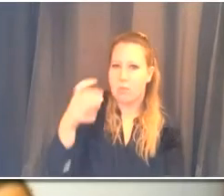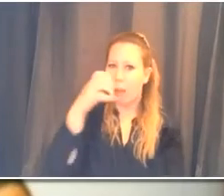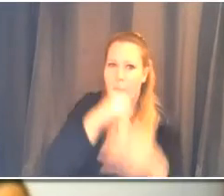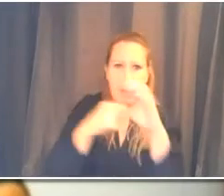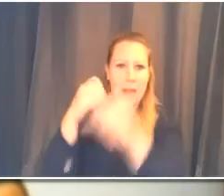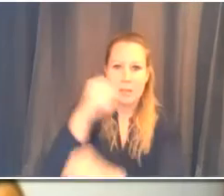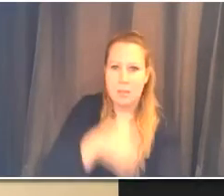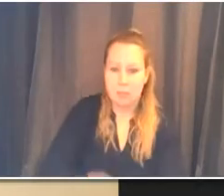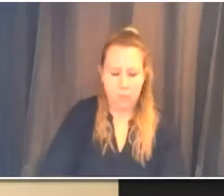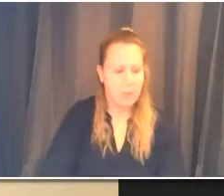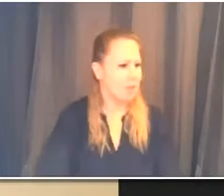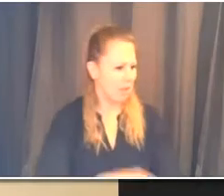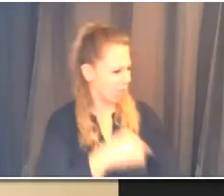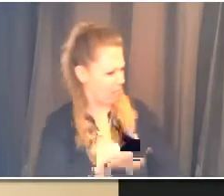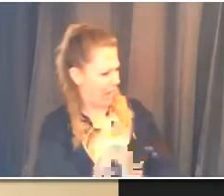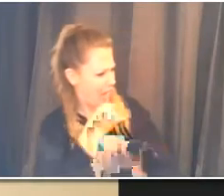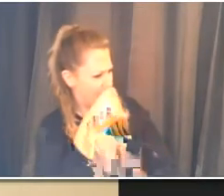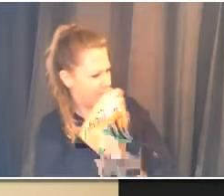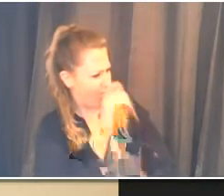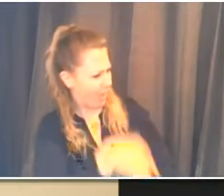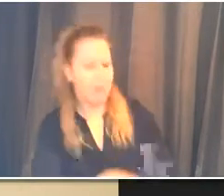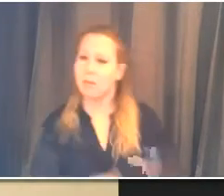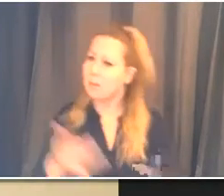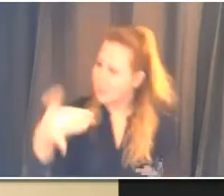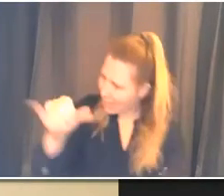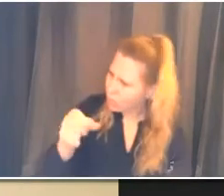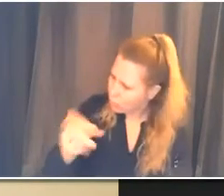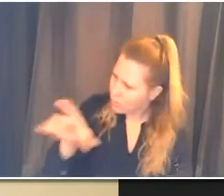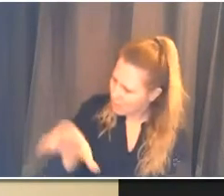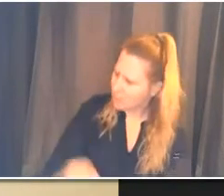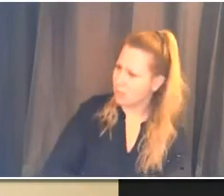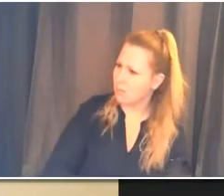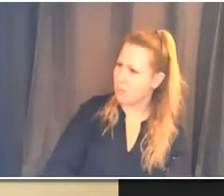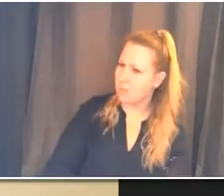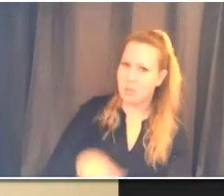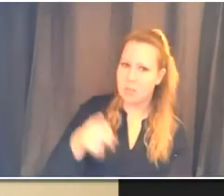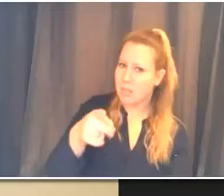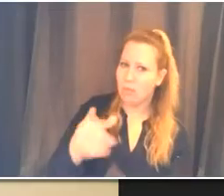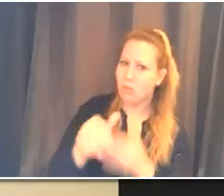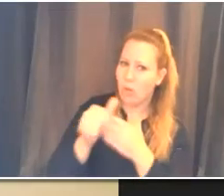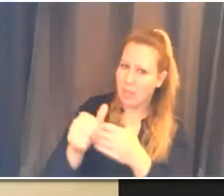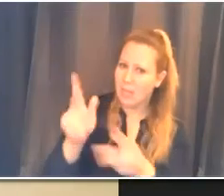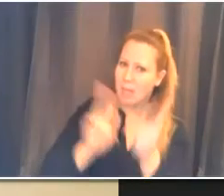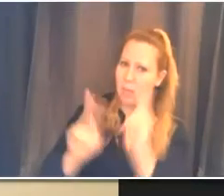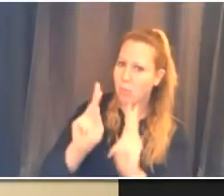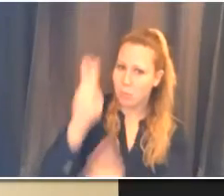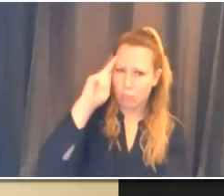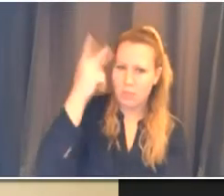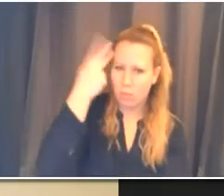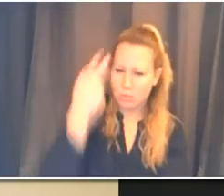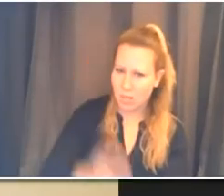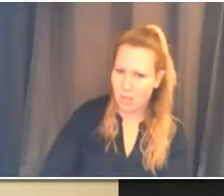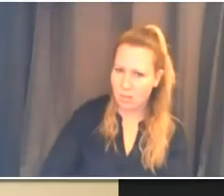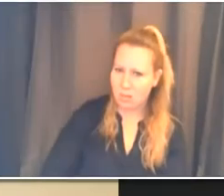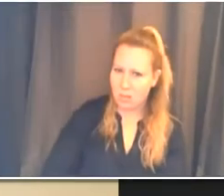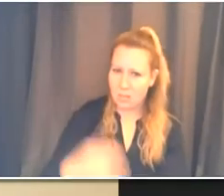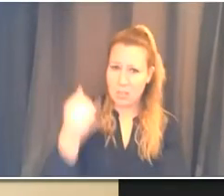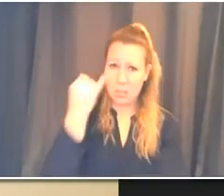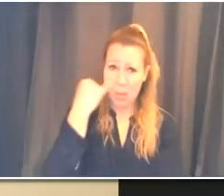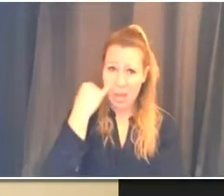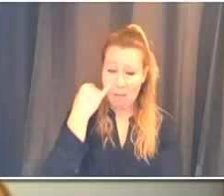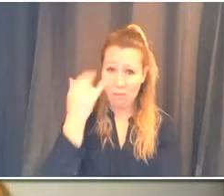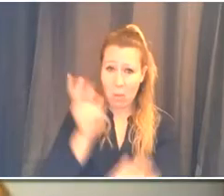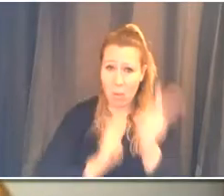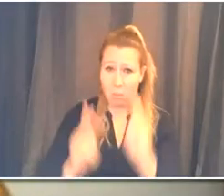inappropriate well well let me get back to text hold on let me get back to text 911 o so where are we at with text 911 we see that in